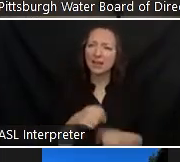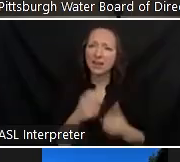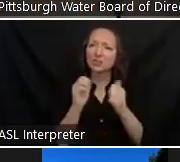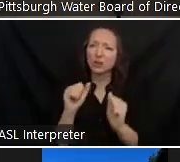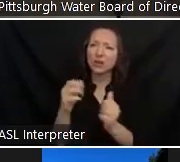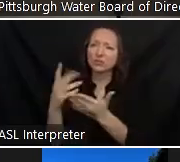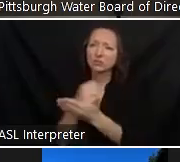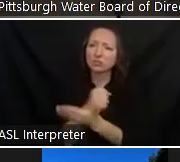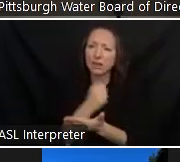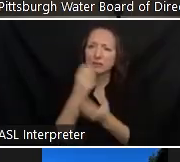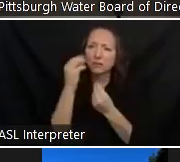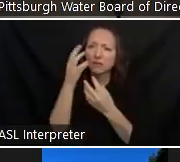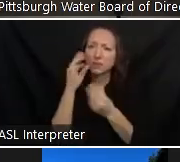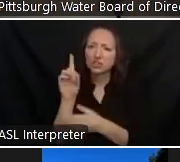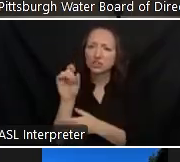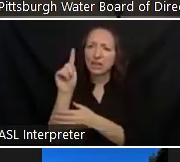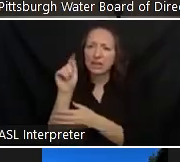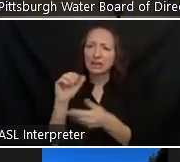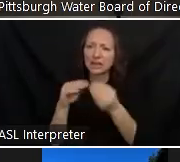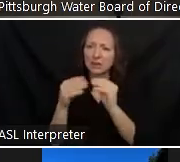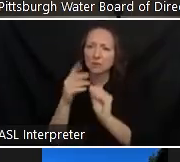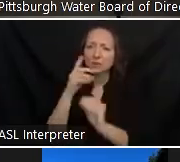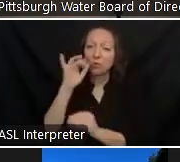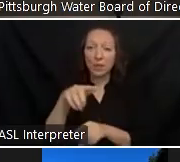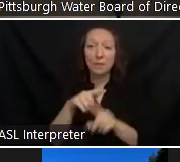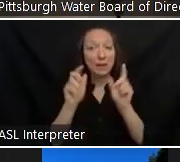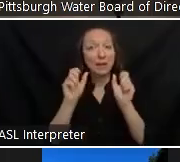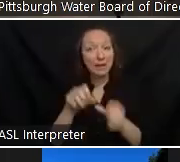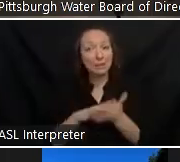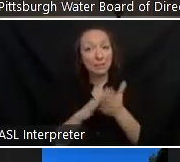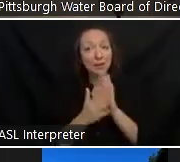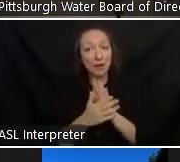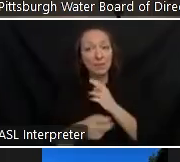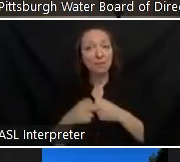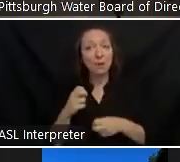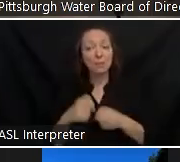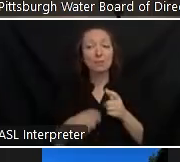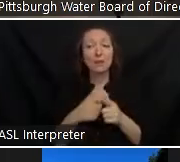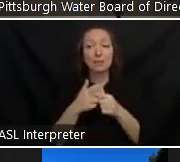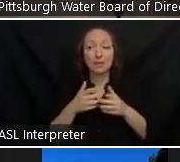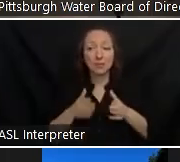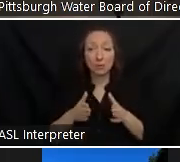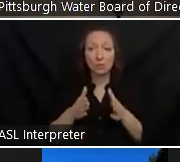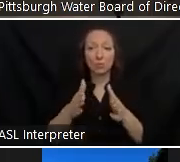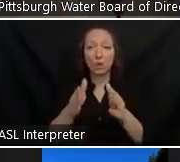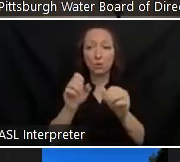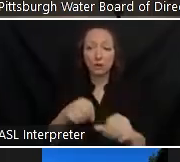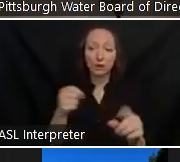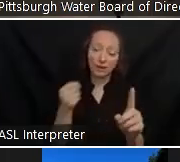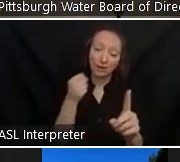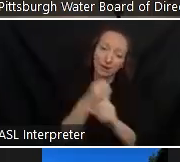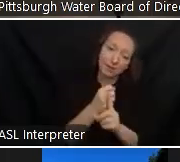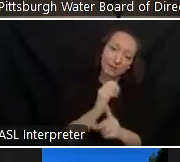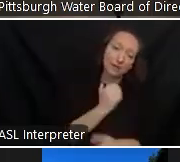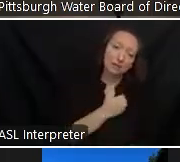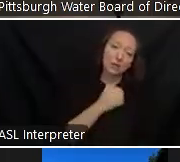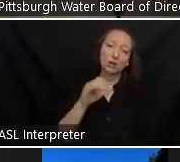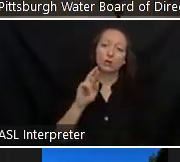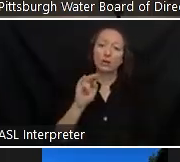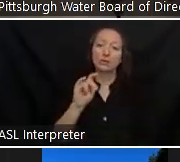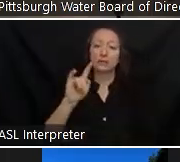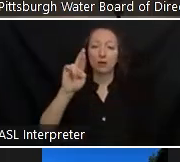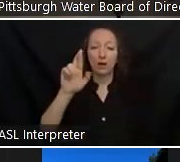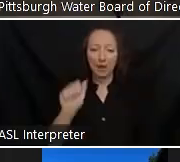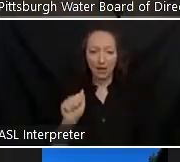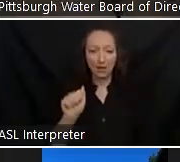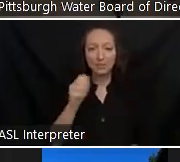that, but it does become an issue. And then the roadway impacts in our criteria include whether the roadway has sunk